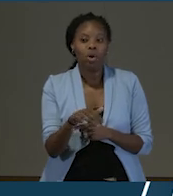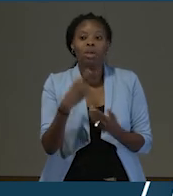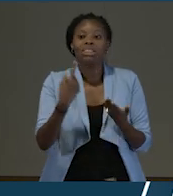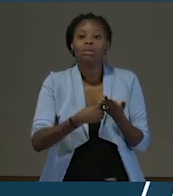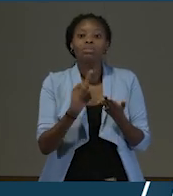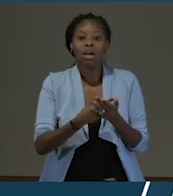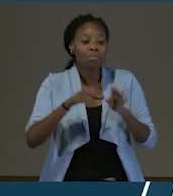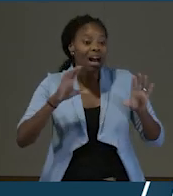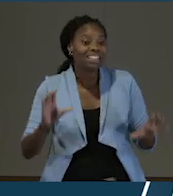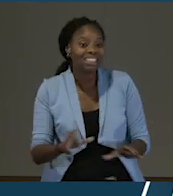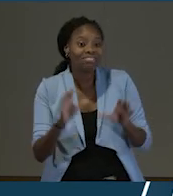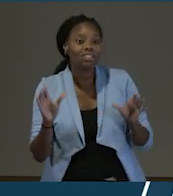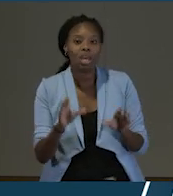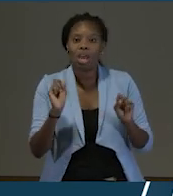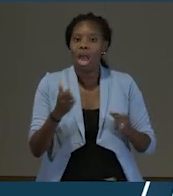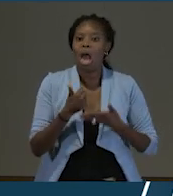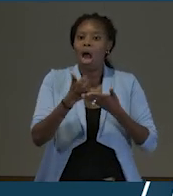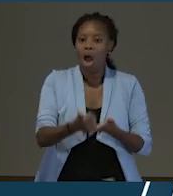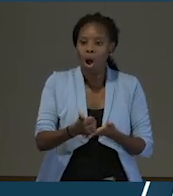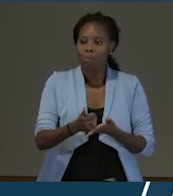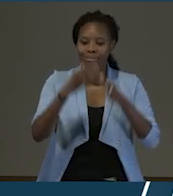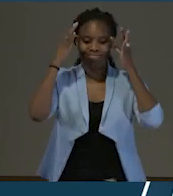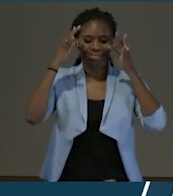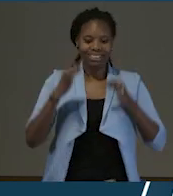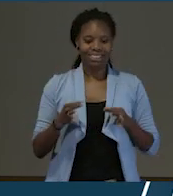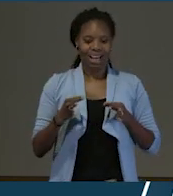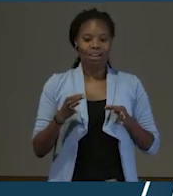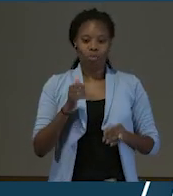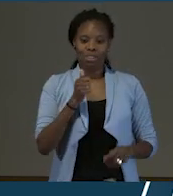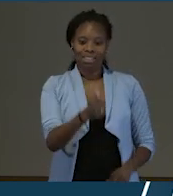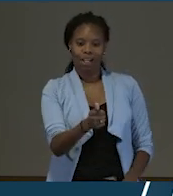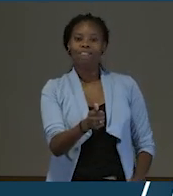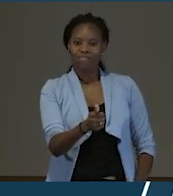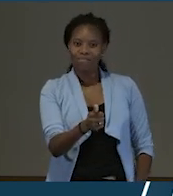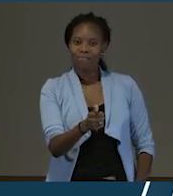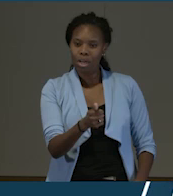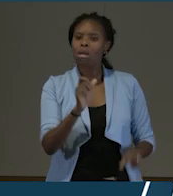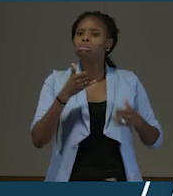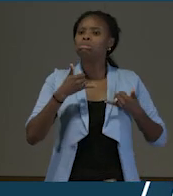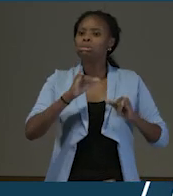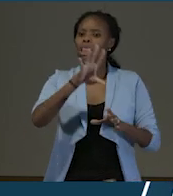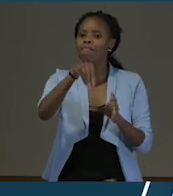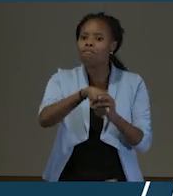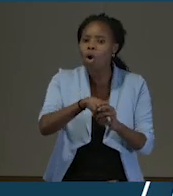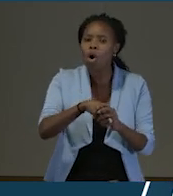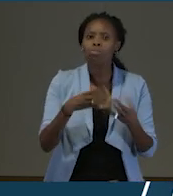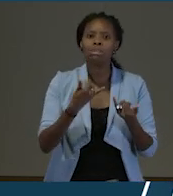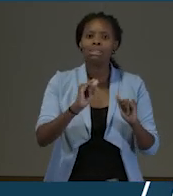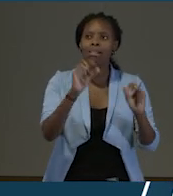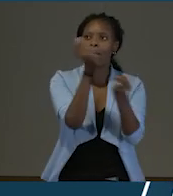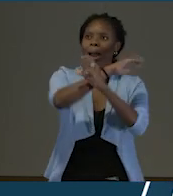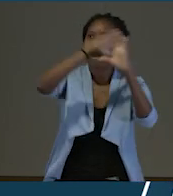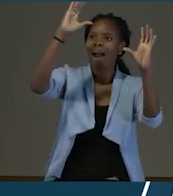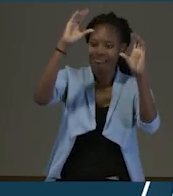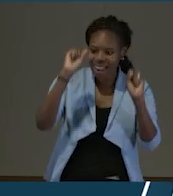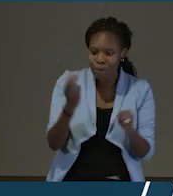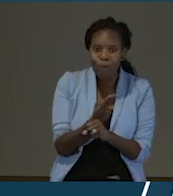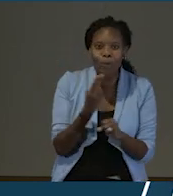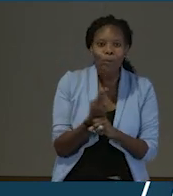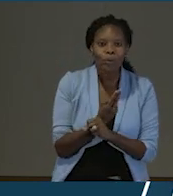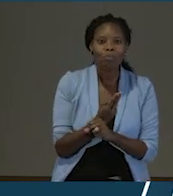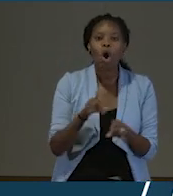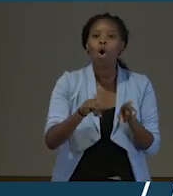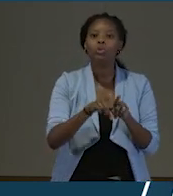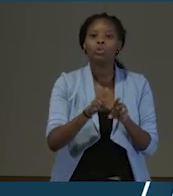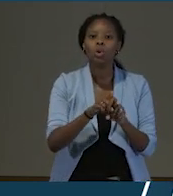activities, they can still make choices, right? They can still be involved, they can still use their imagination, but also these are opportunities that